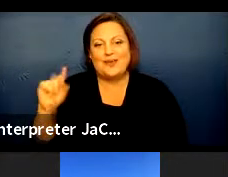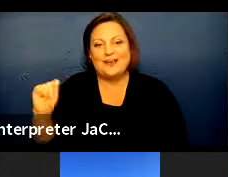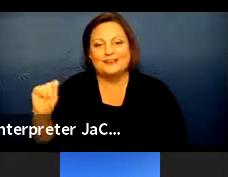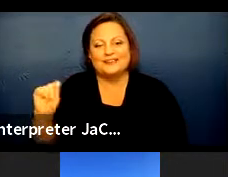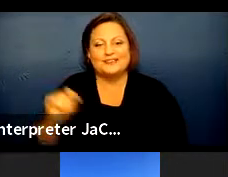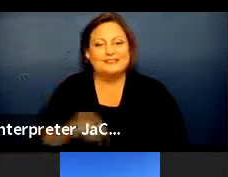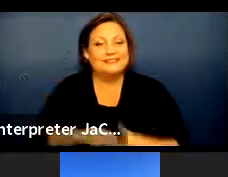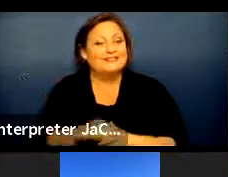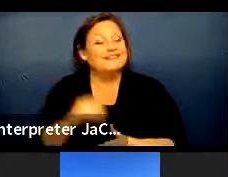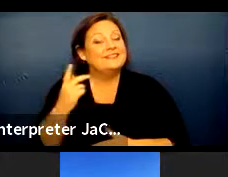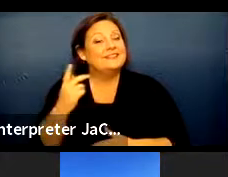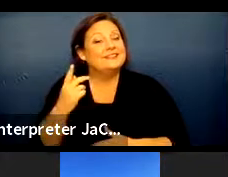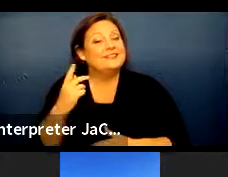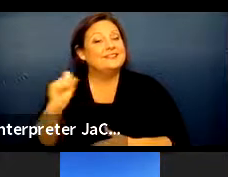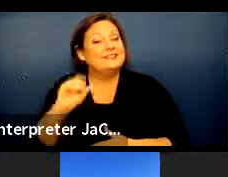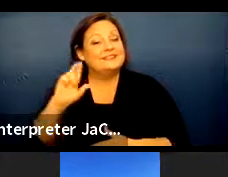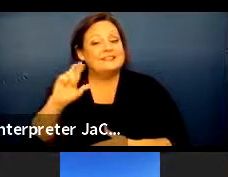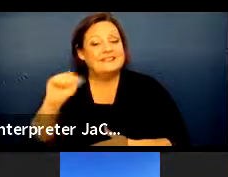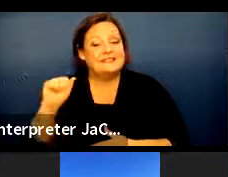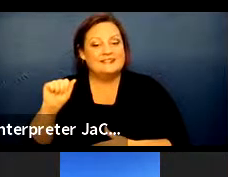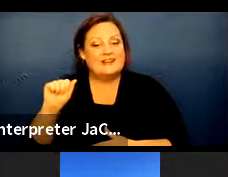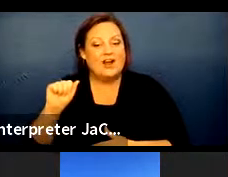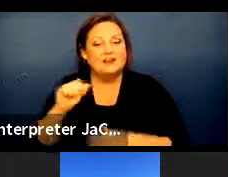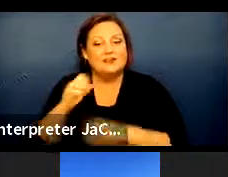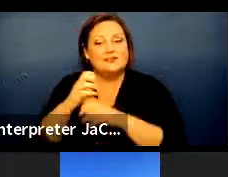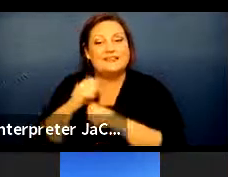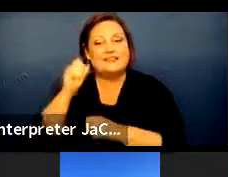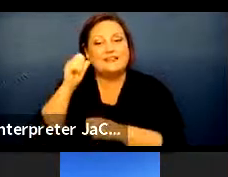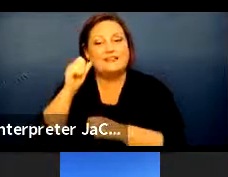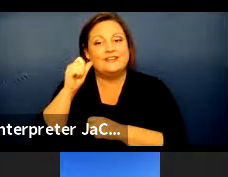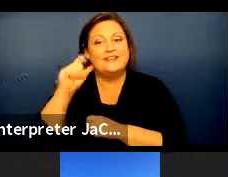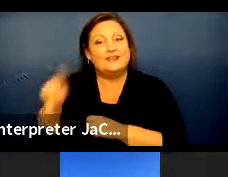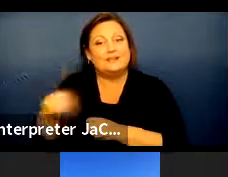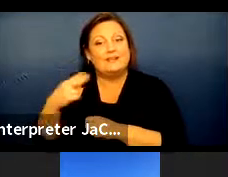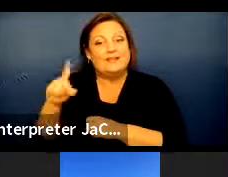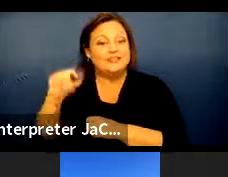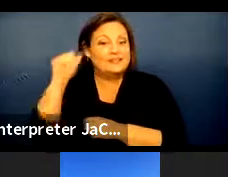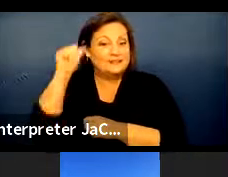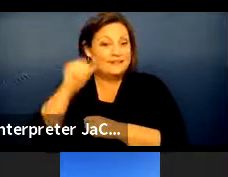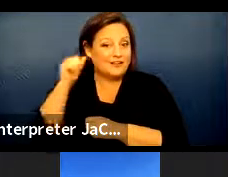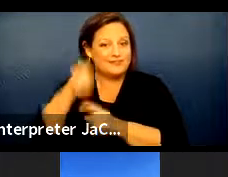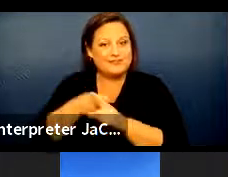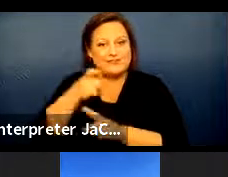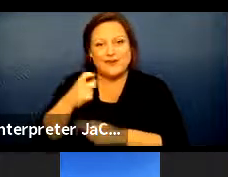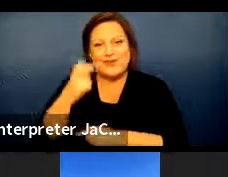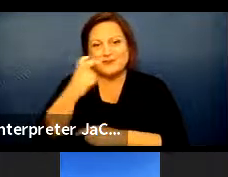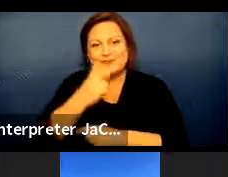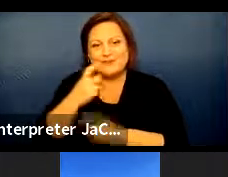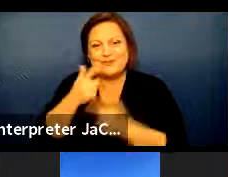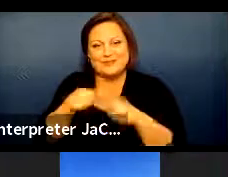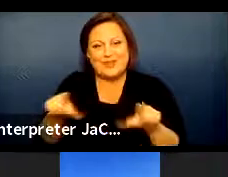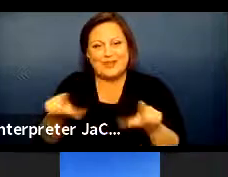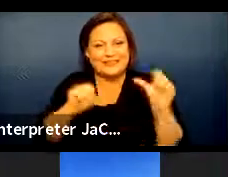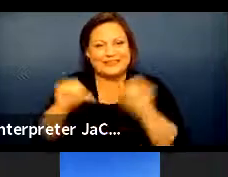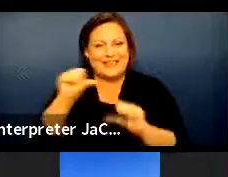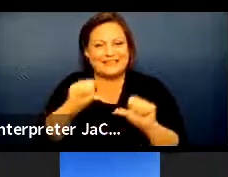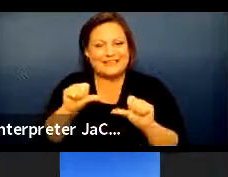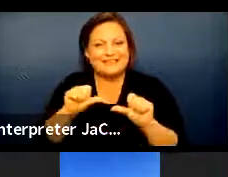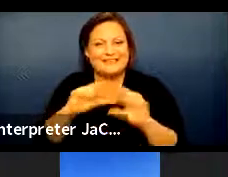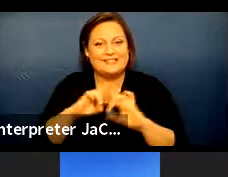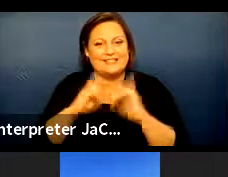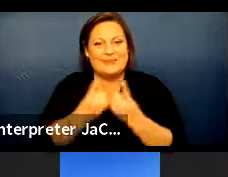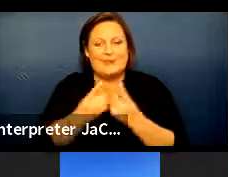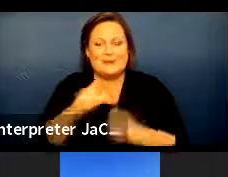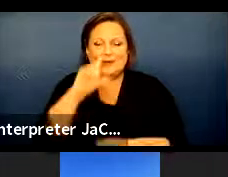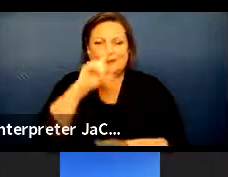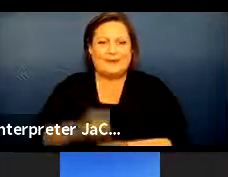Sarah Hartson is receiving the Doctor of Audiology from the Audiology and Speech Language Sciences Department. I'm very proud that